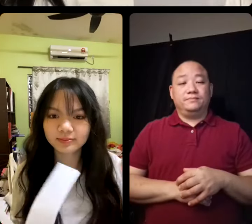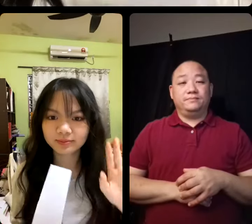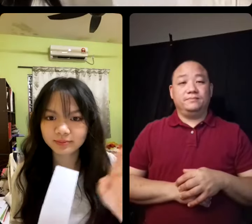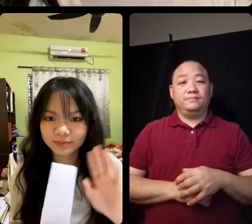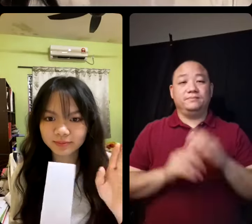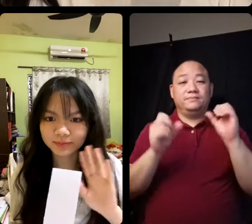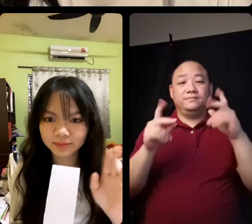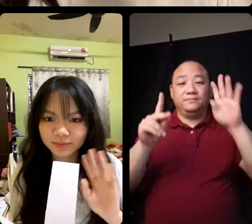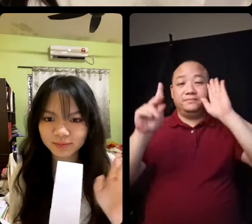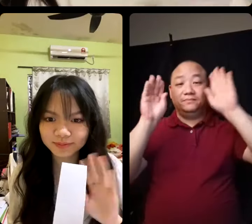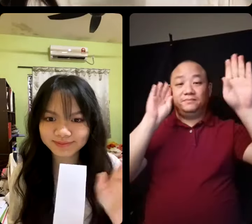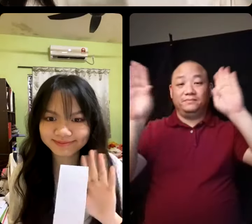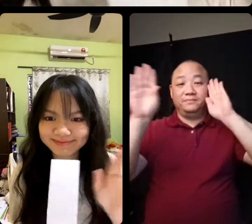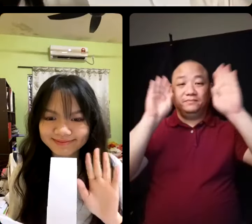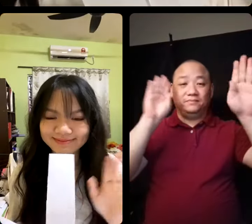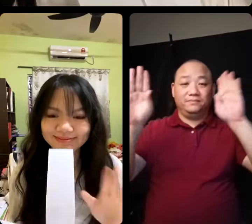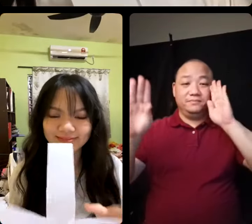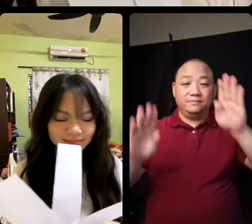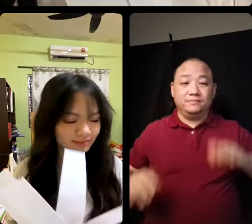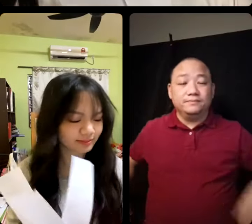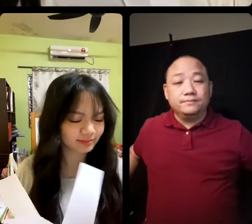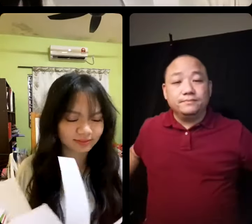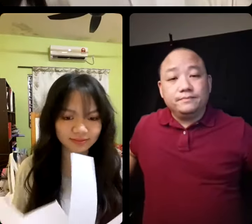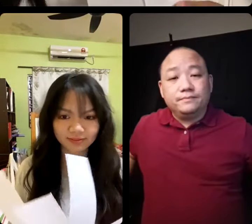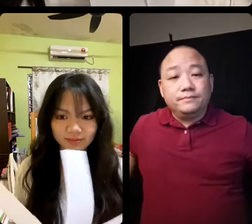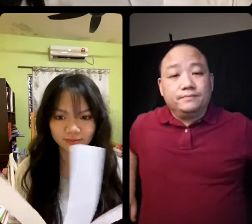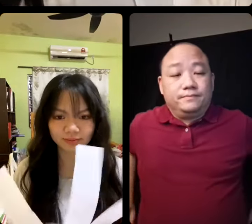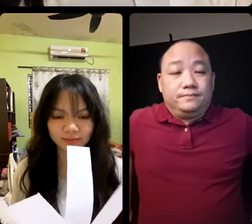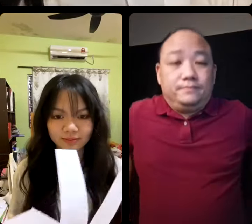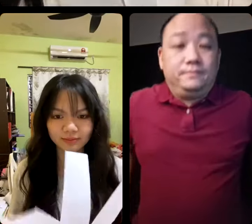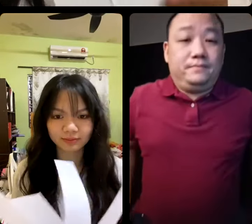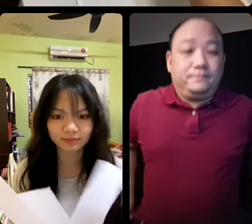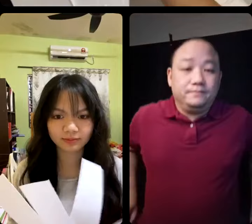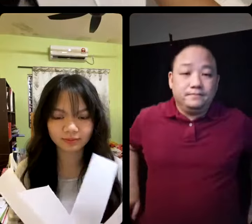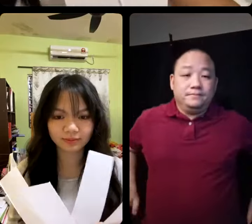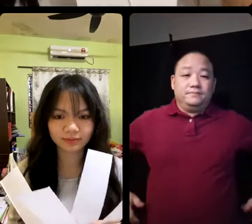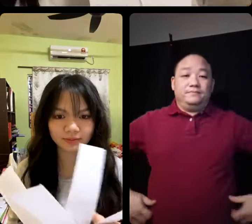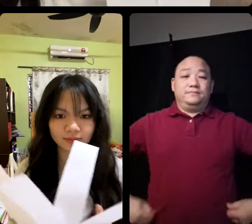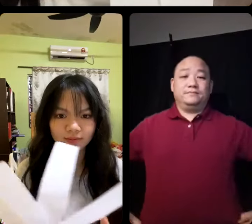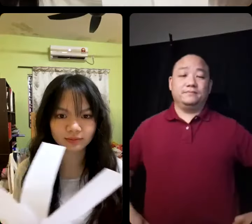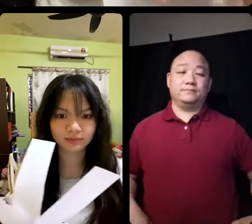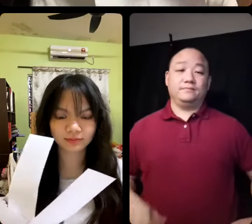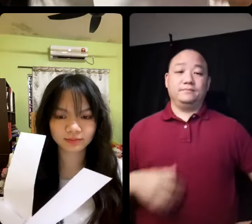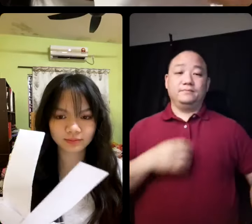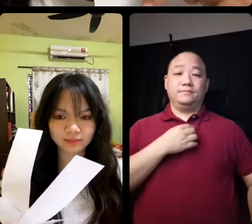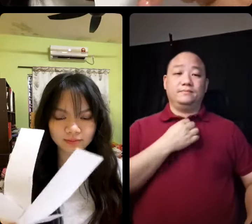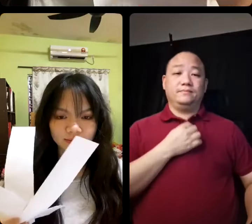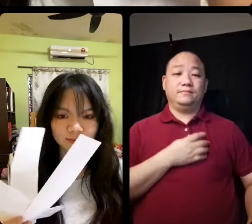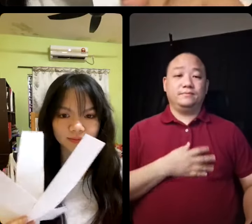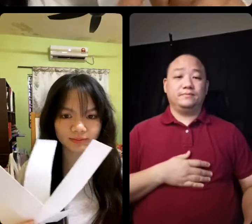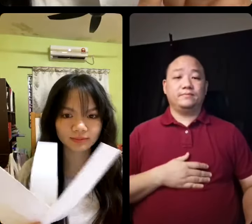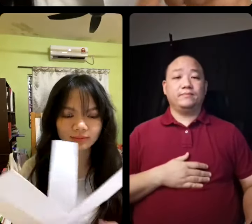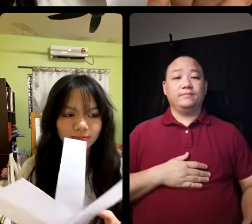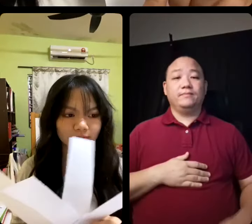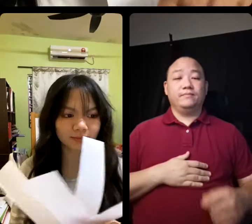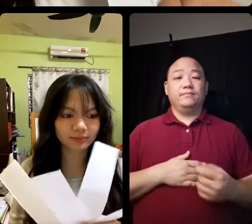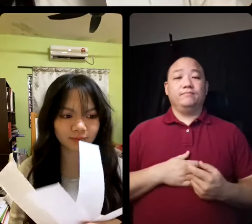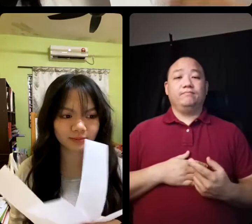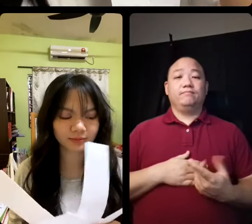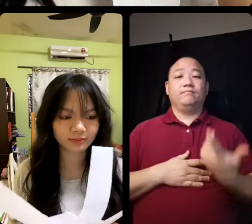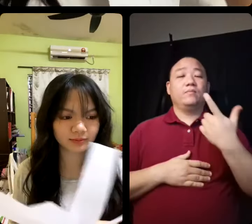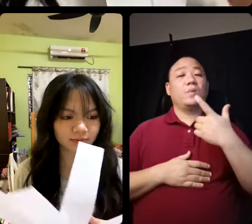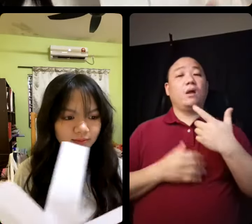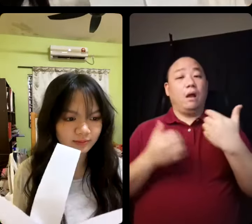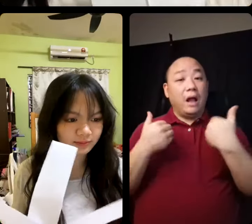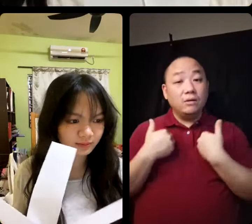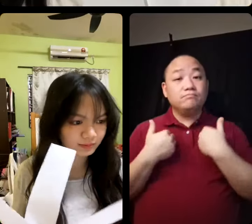hello. Okay. So yes, if you have any questions, feel free to put it in the chat as well, in the comment section,